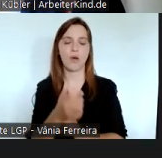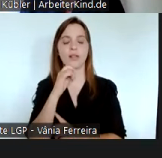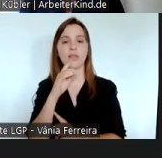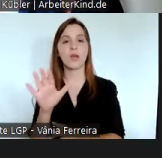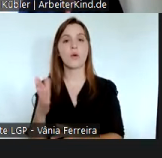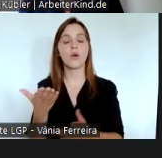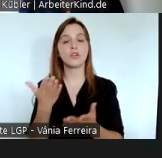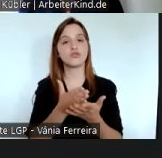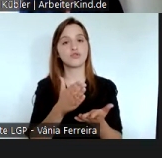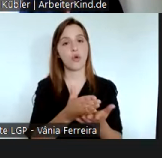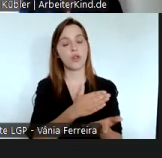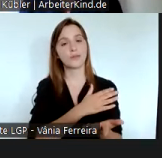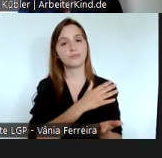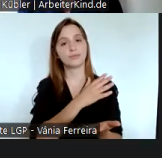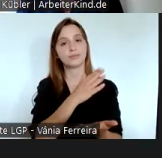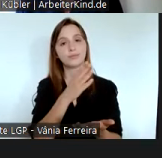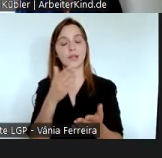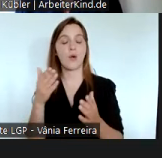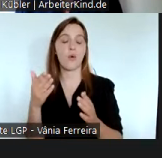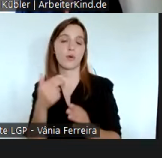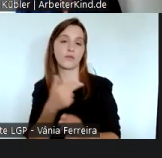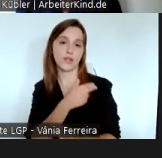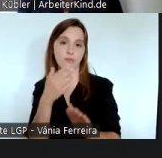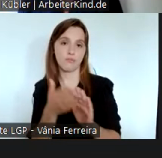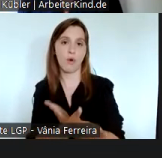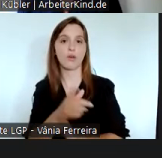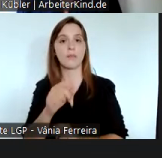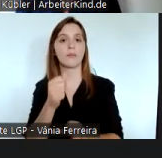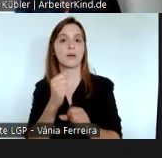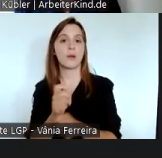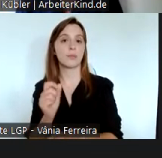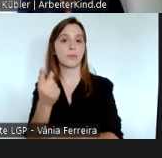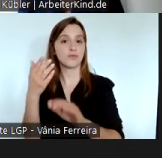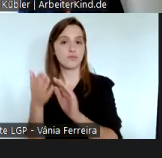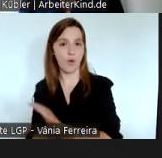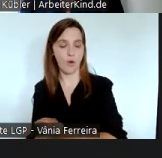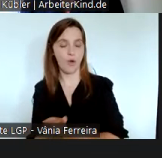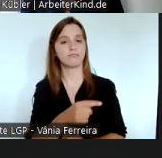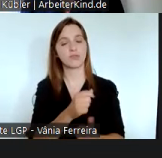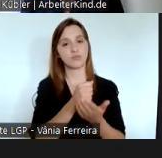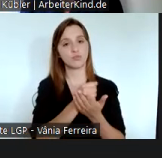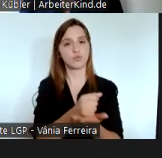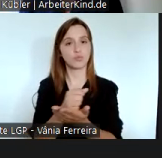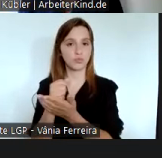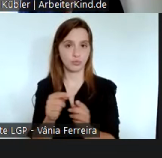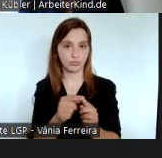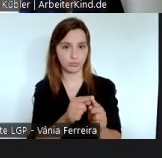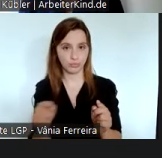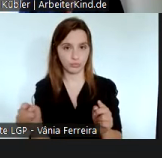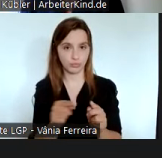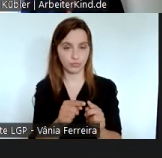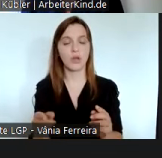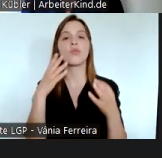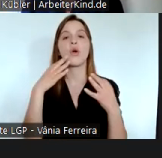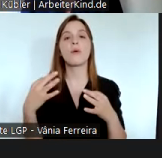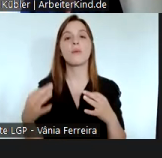to college to their first jobs. And our volunteers are mostly first generation